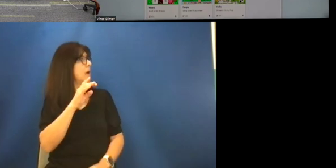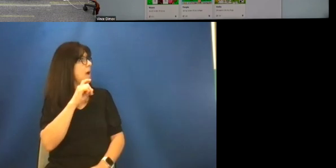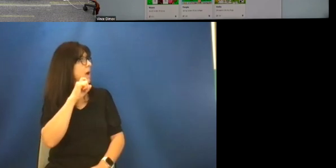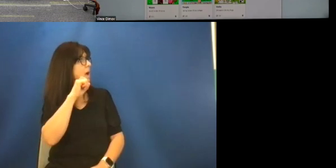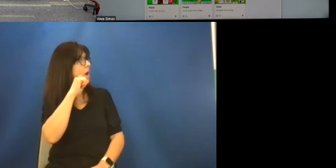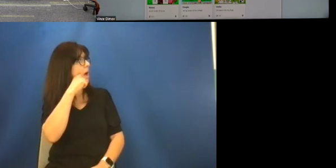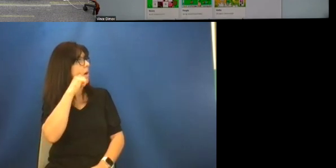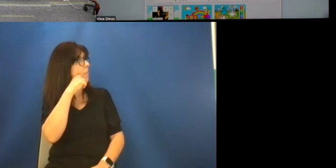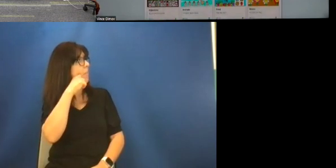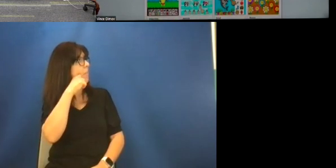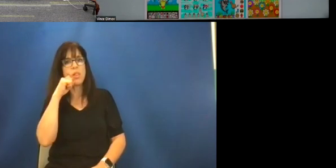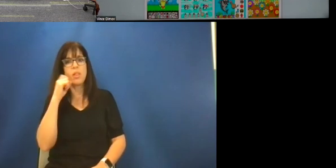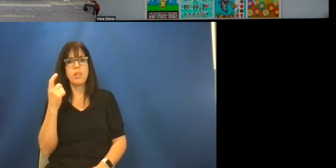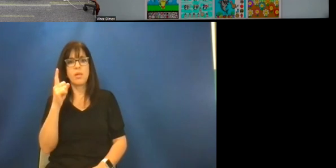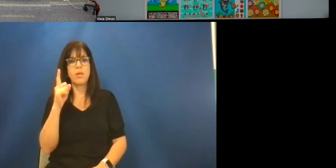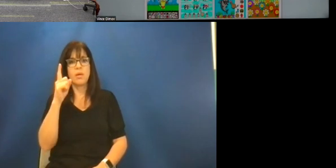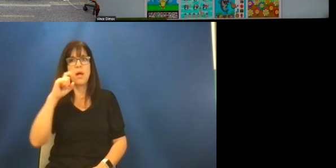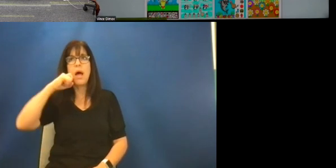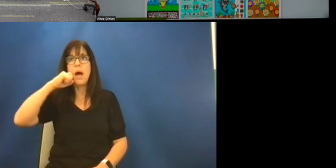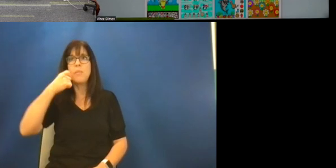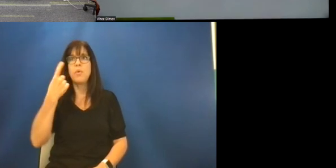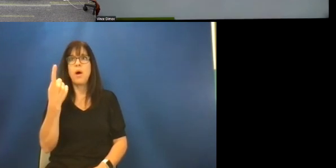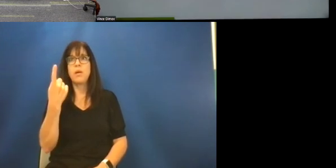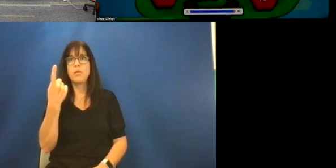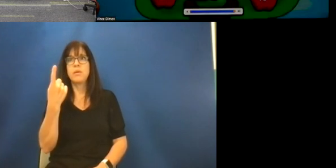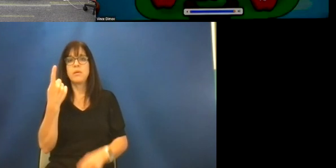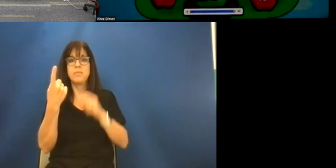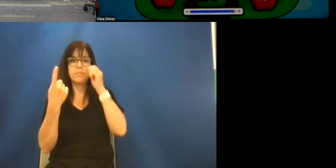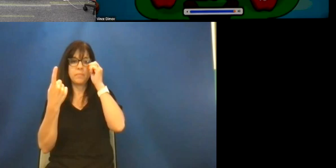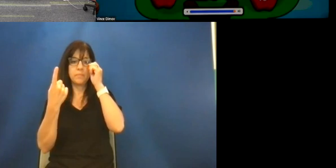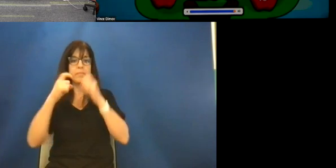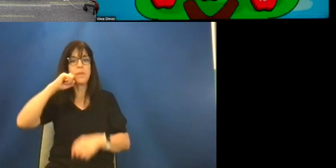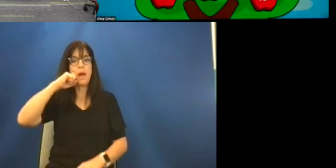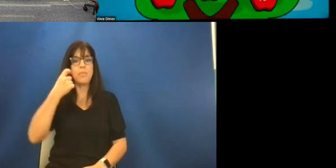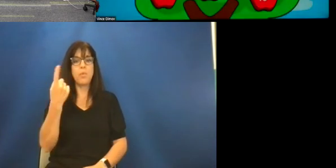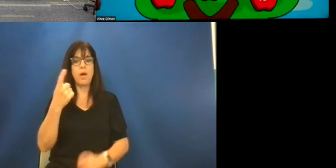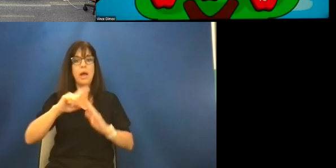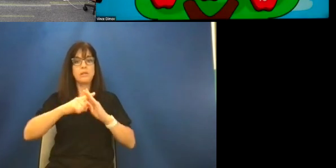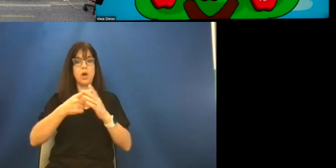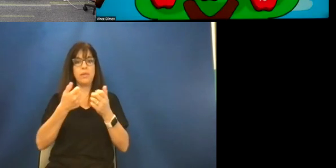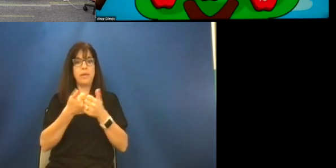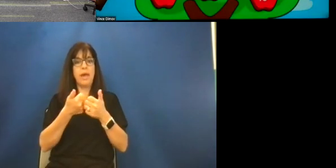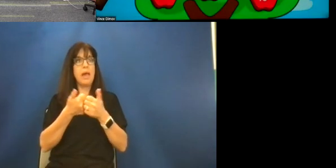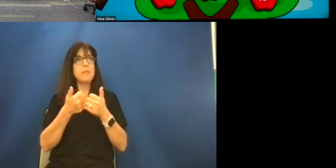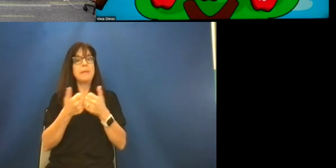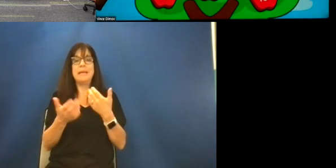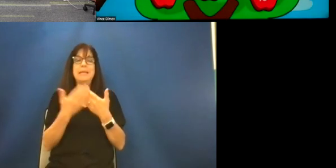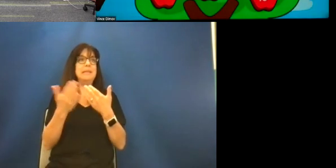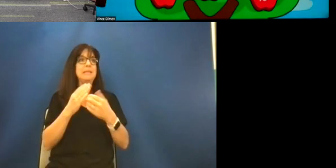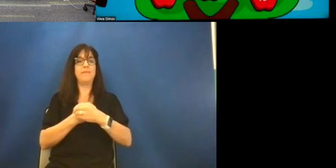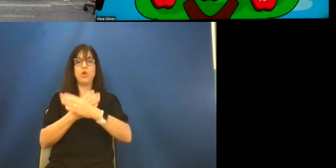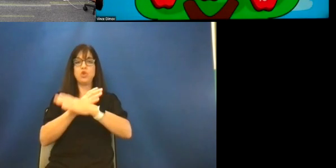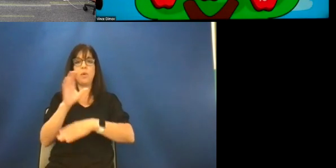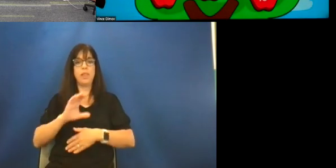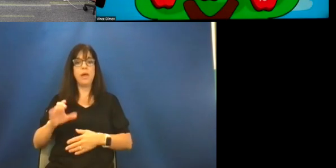one? Go up? The Apple one? Oh, yeah. So here's the Apple one. I'd start the game. So this is really easy virtually, right? So I'd